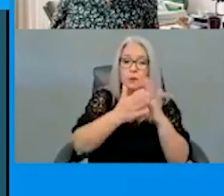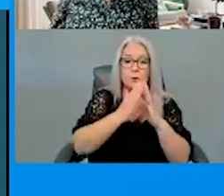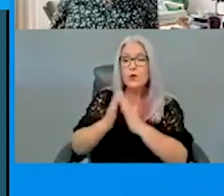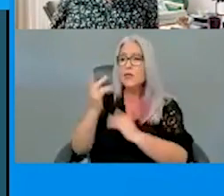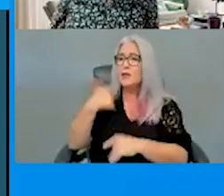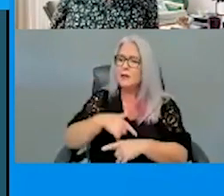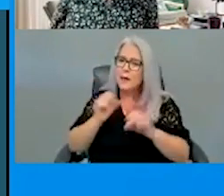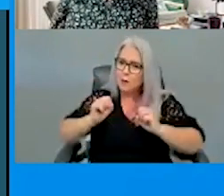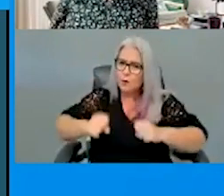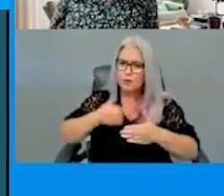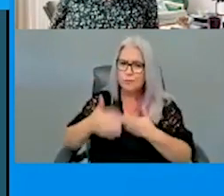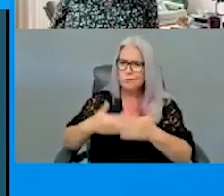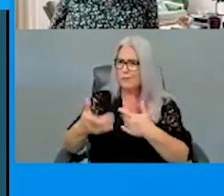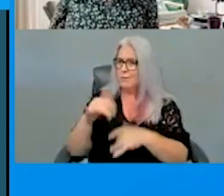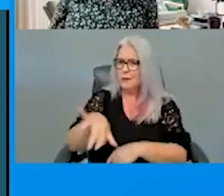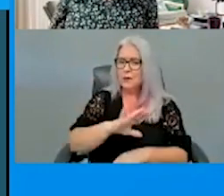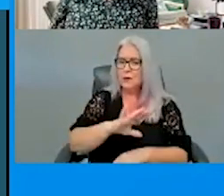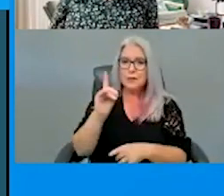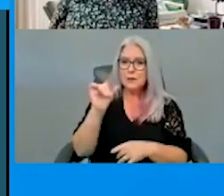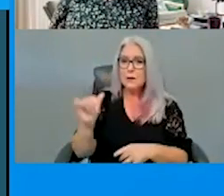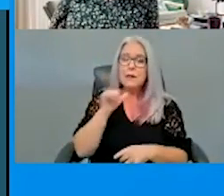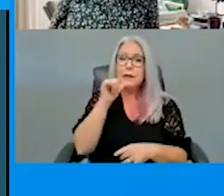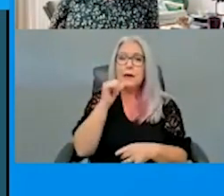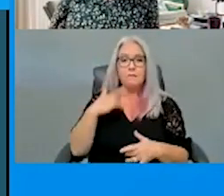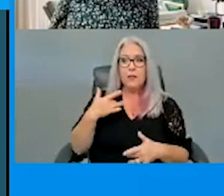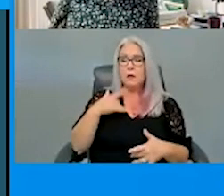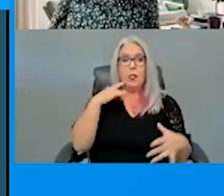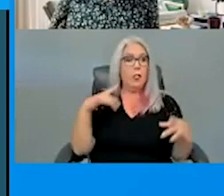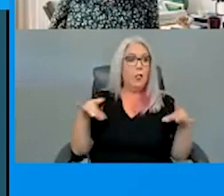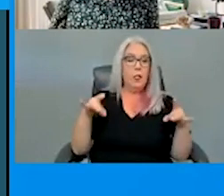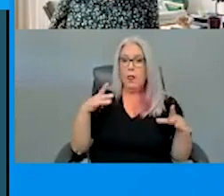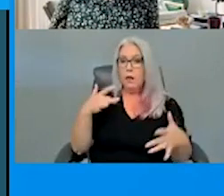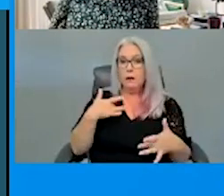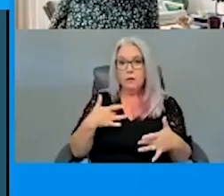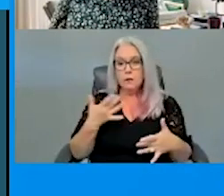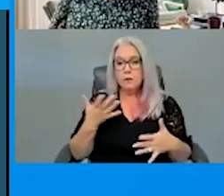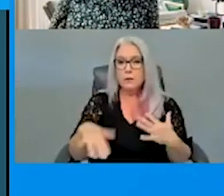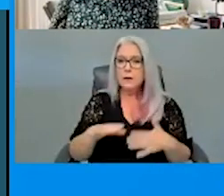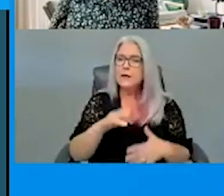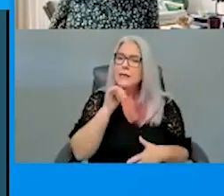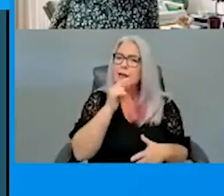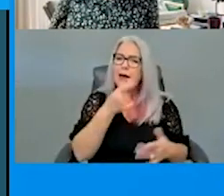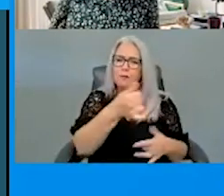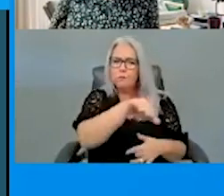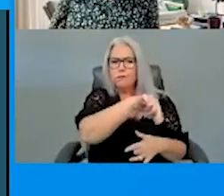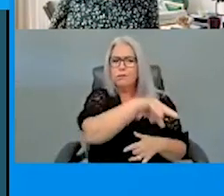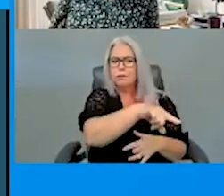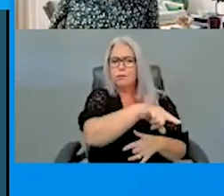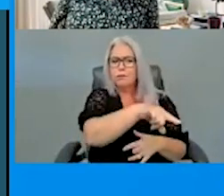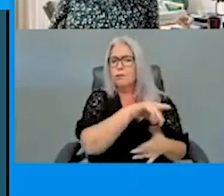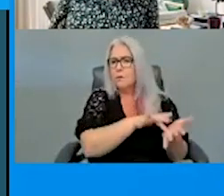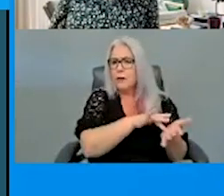in a crisis state. So this is not to demonize medical providers. Instead, it's to explain